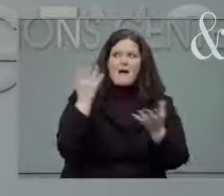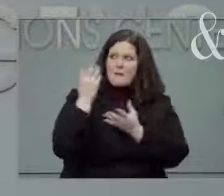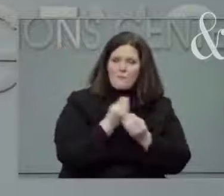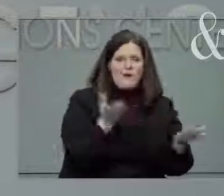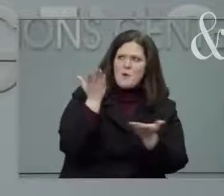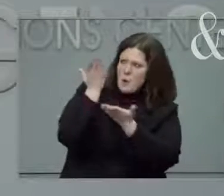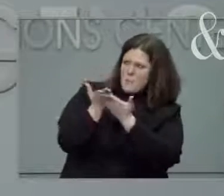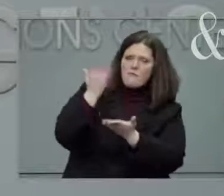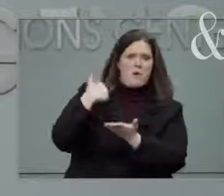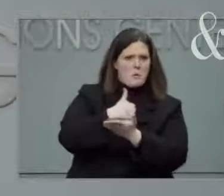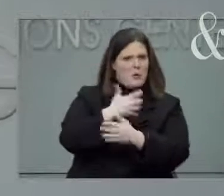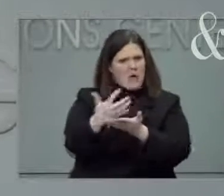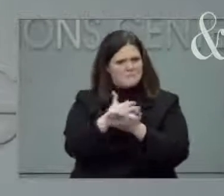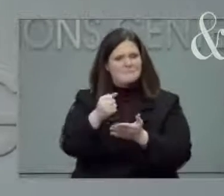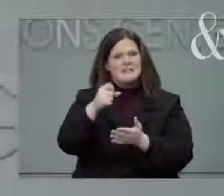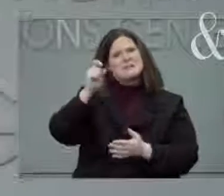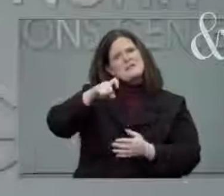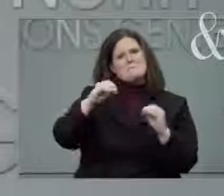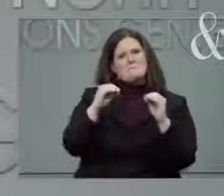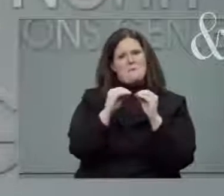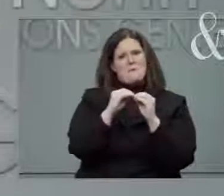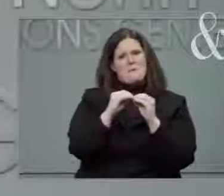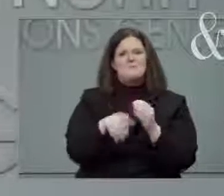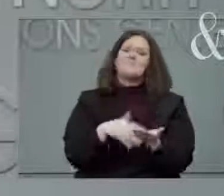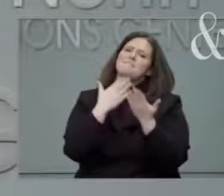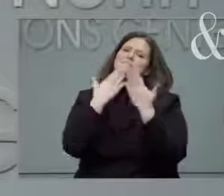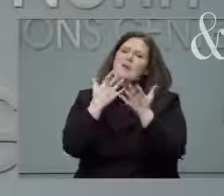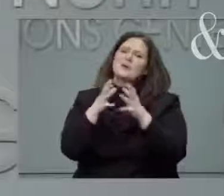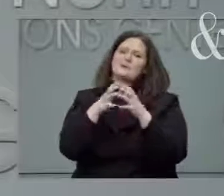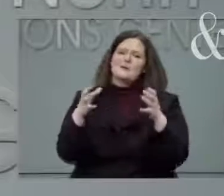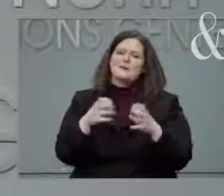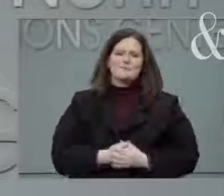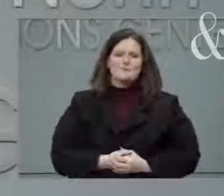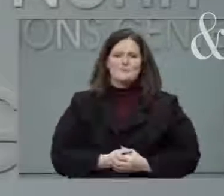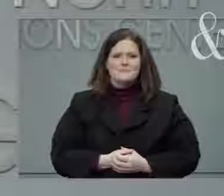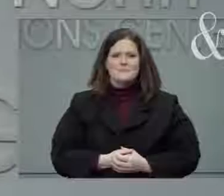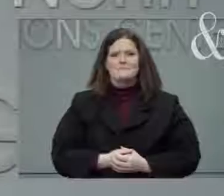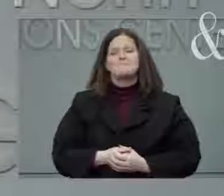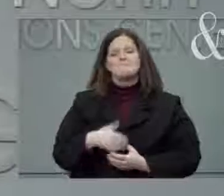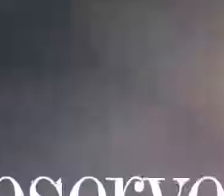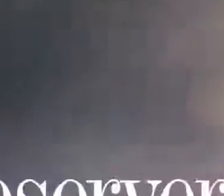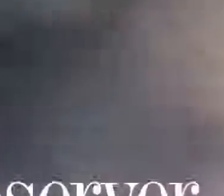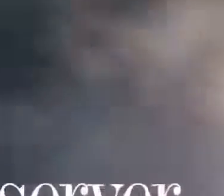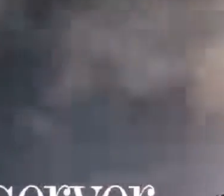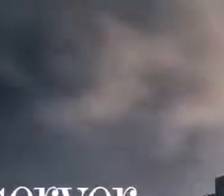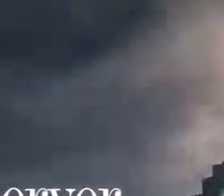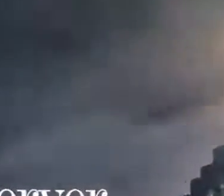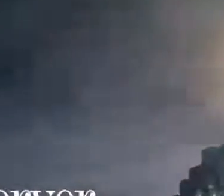Thank you all for joining us today. Stay safe out there.